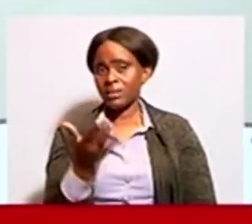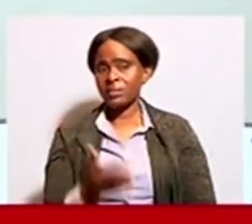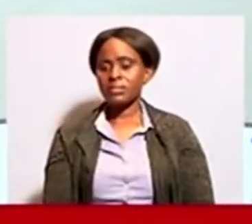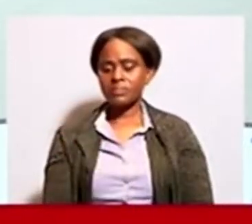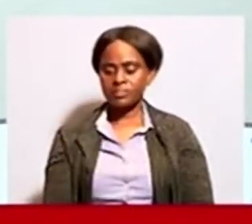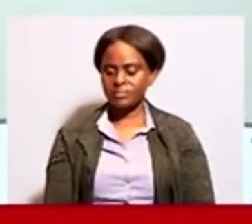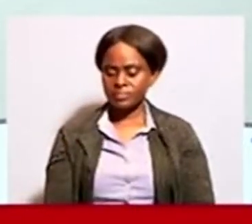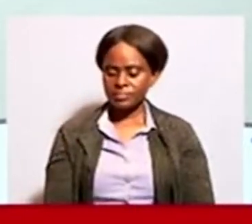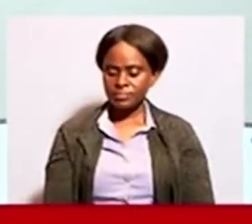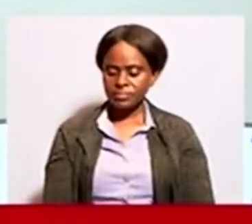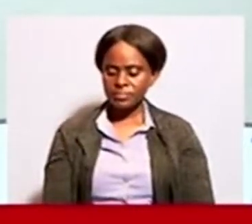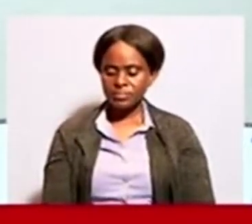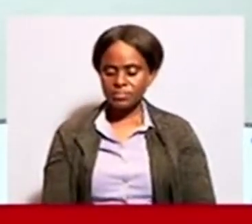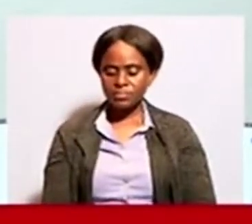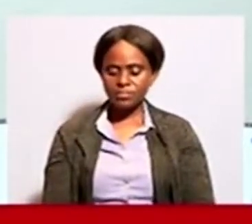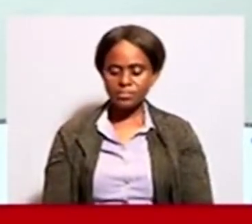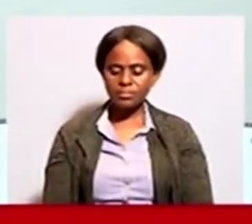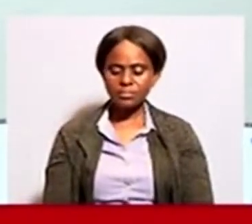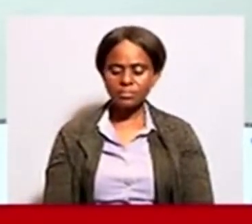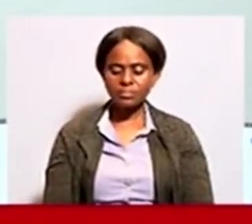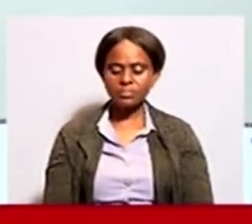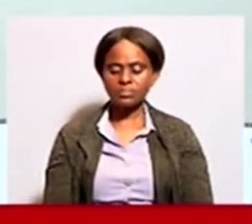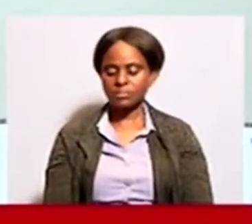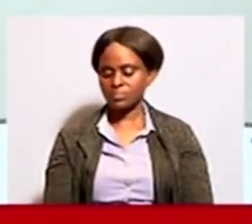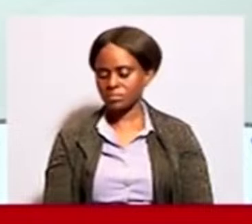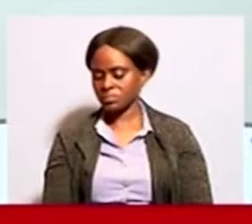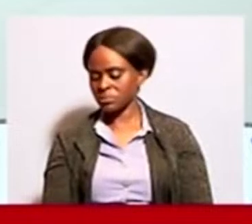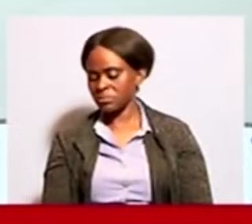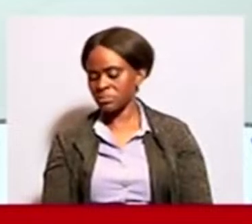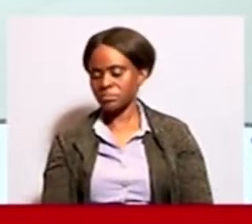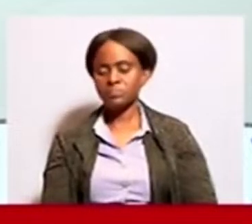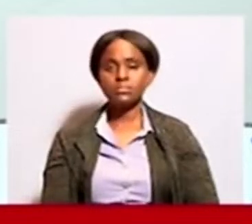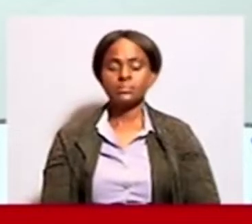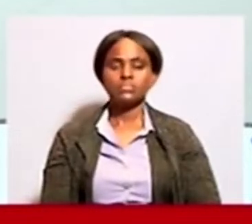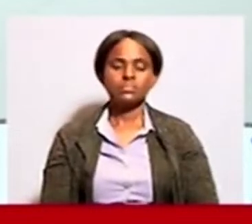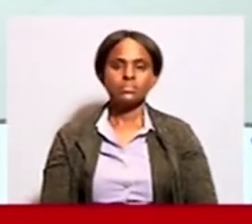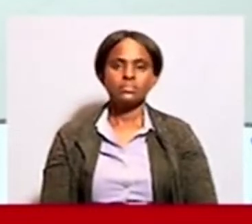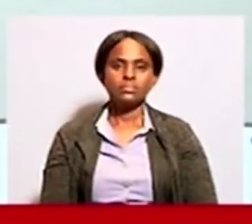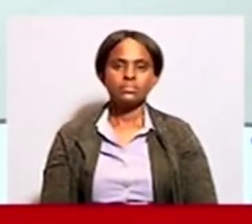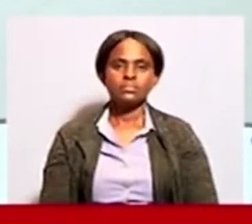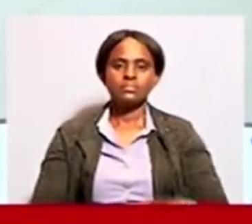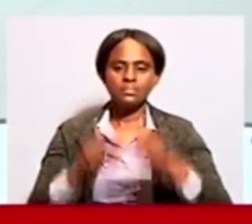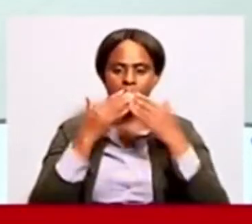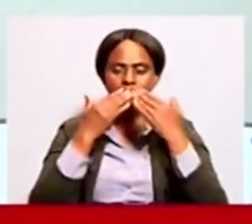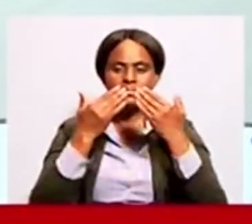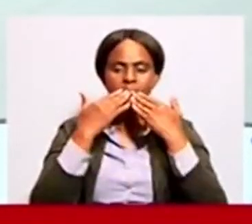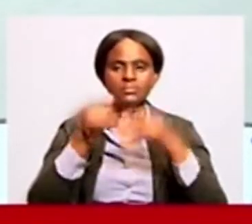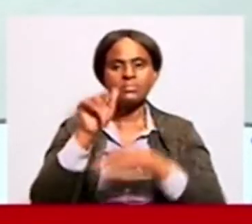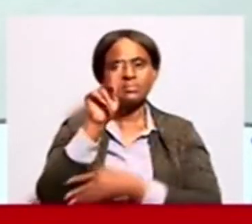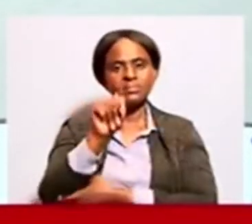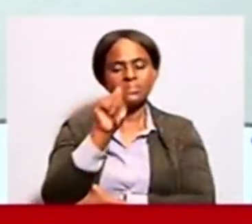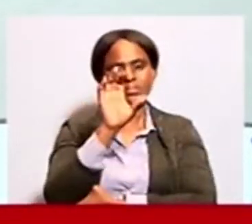Chair. All right. Please go ahead. Go ahead. Thank you, TC.